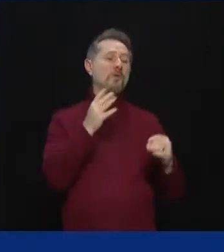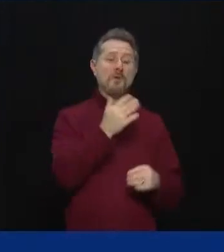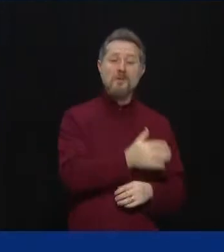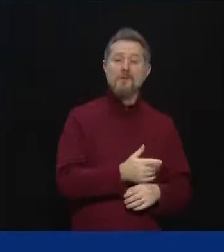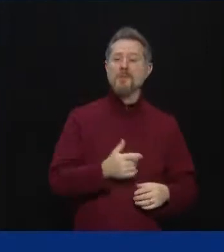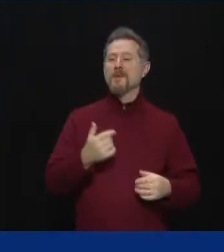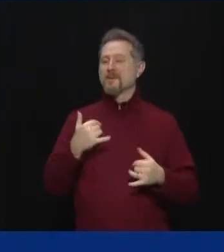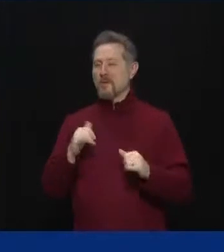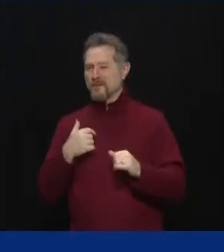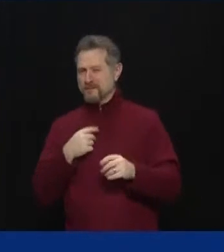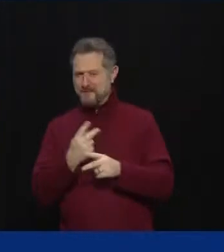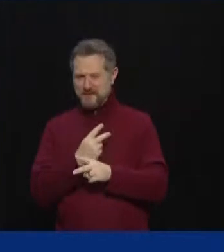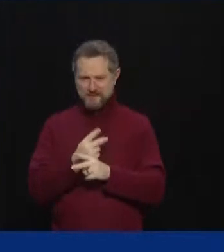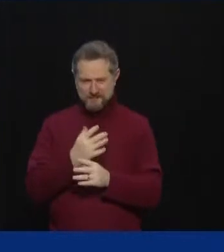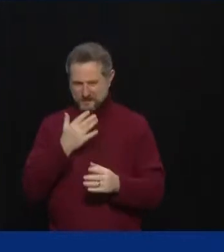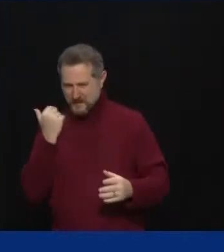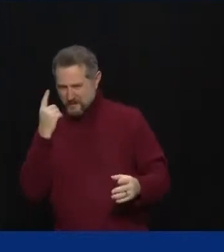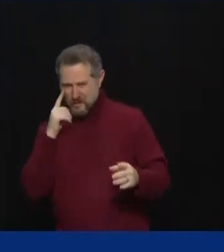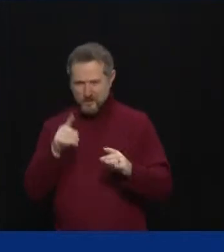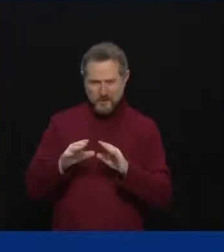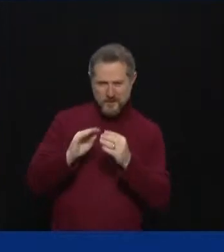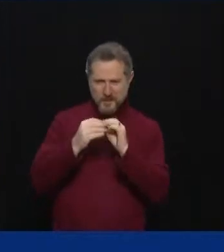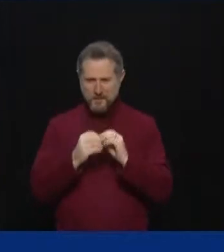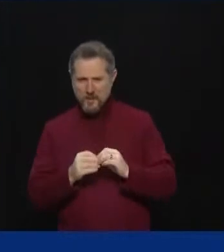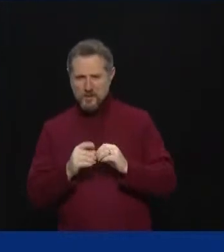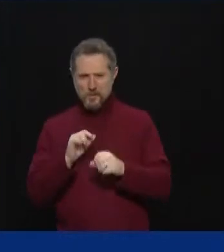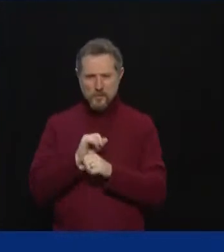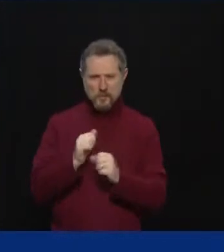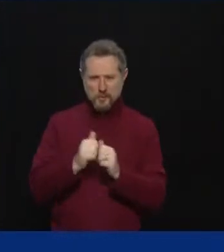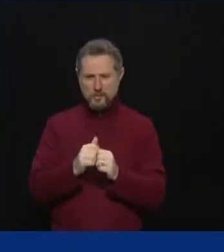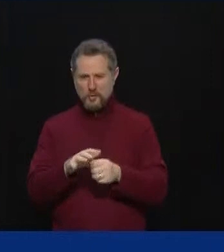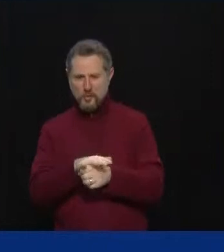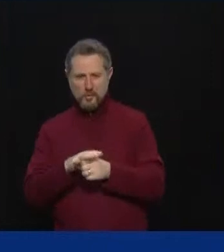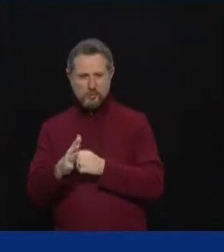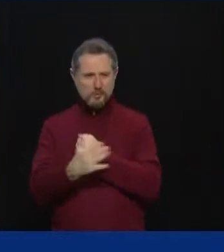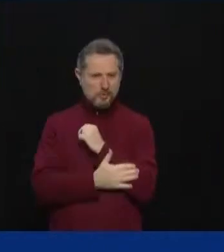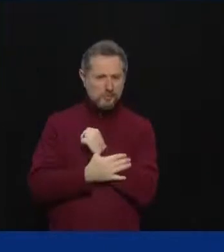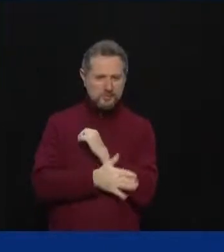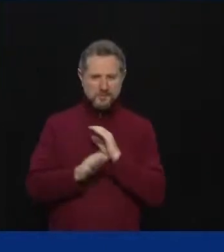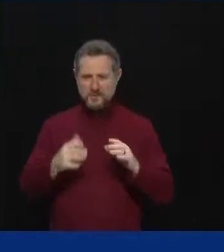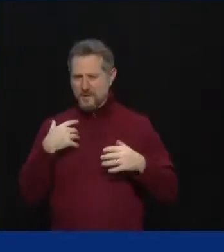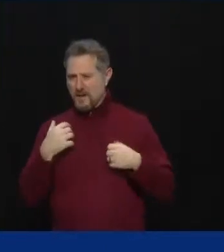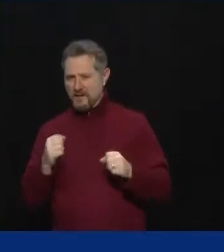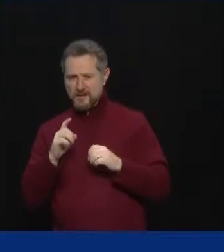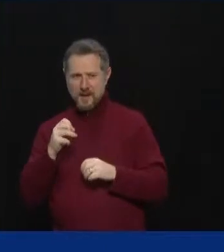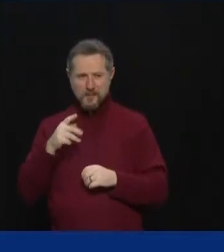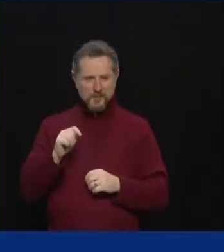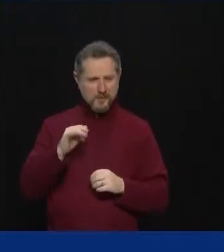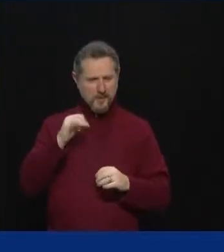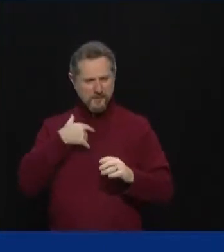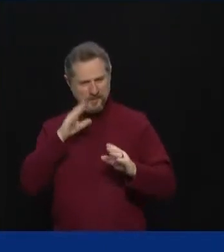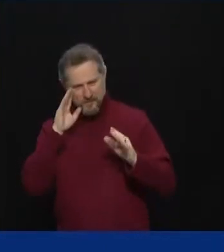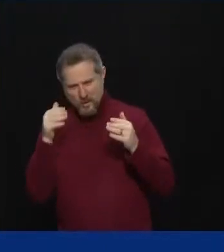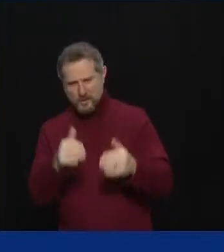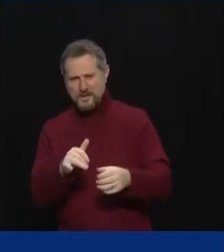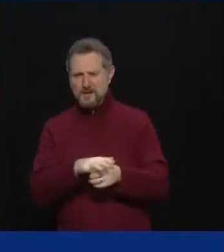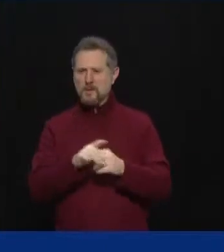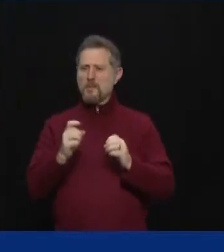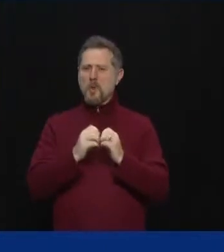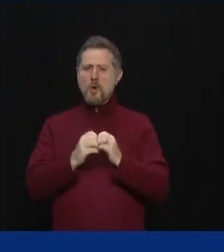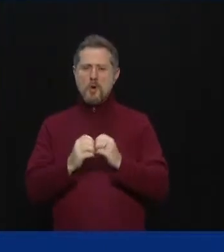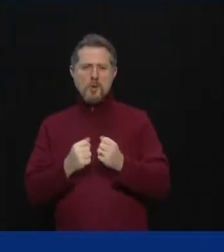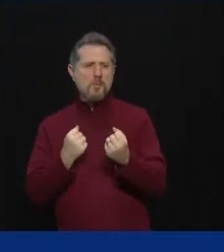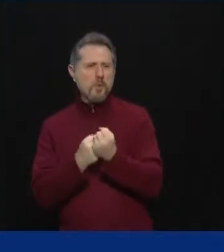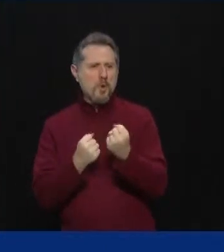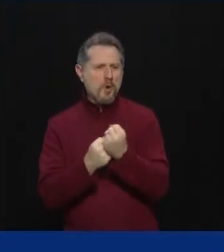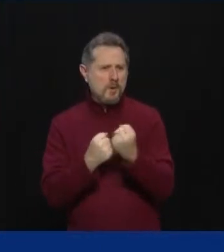better handle on the numbers, and work with our local county health departments to target the high need areas that need additional support. So